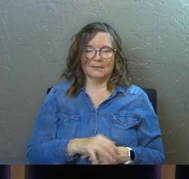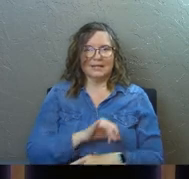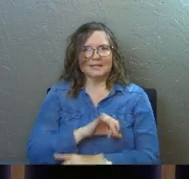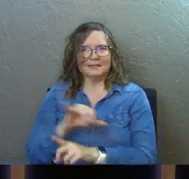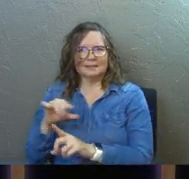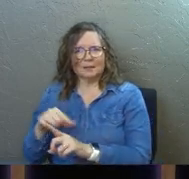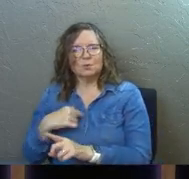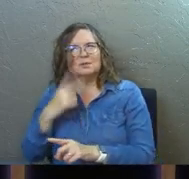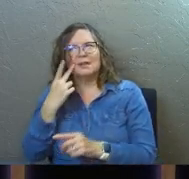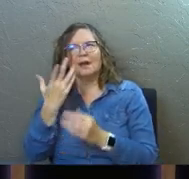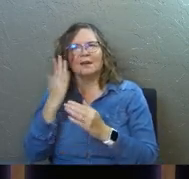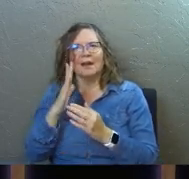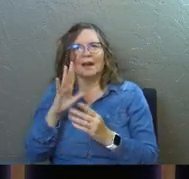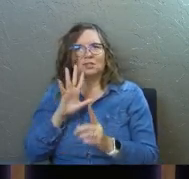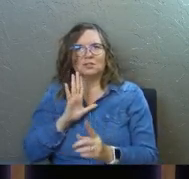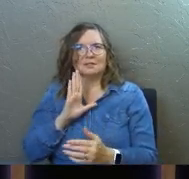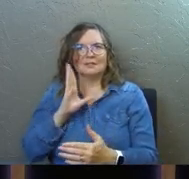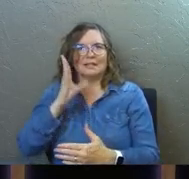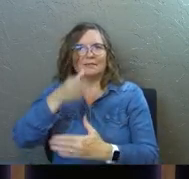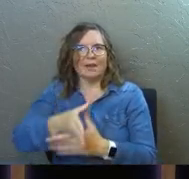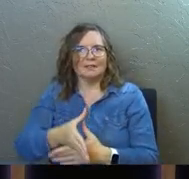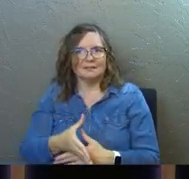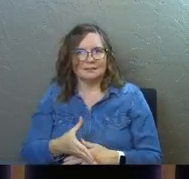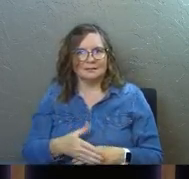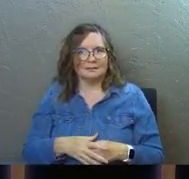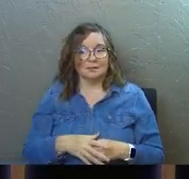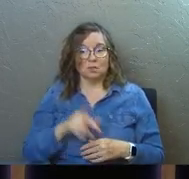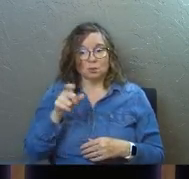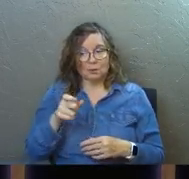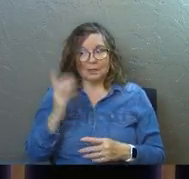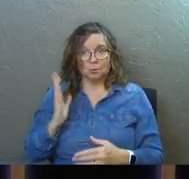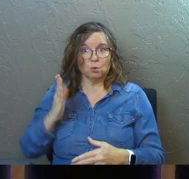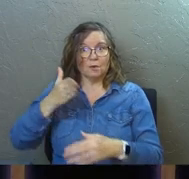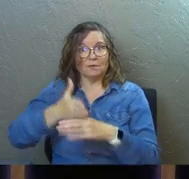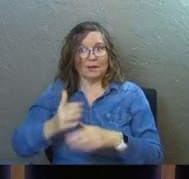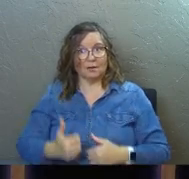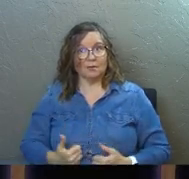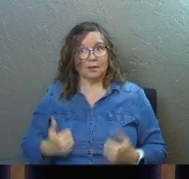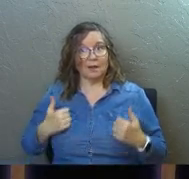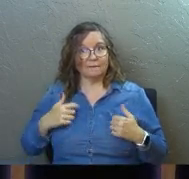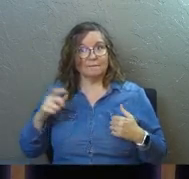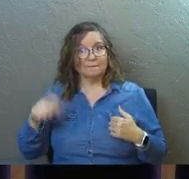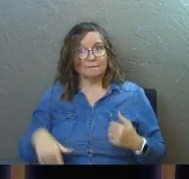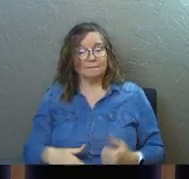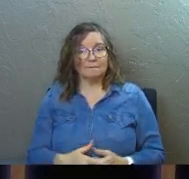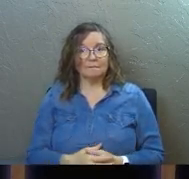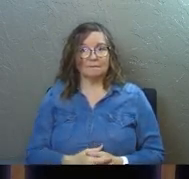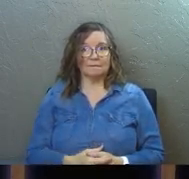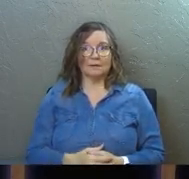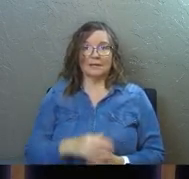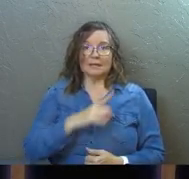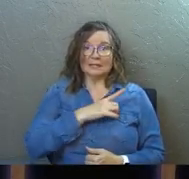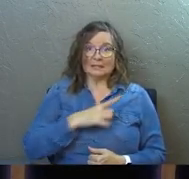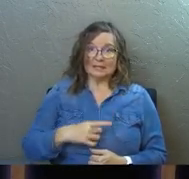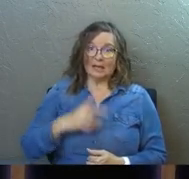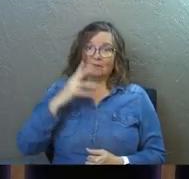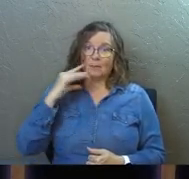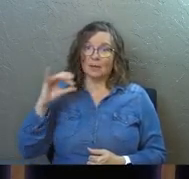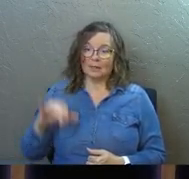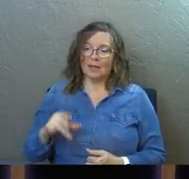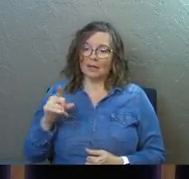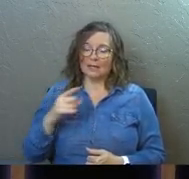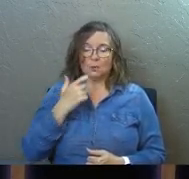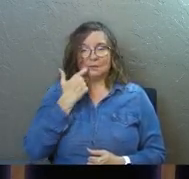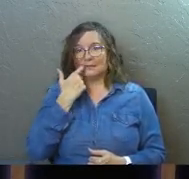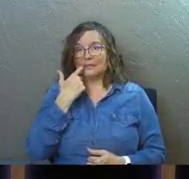Do you see how God just invades? You need him to invade in your life. David experienced that,